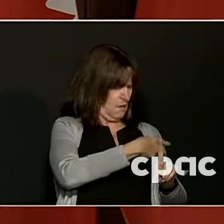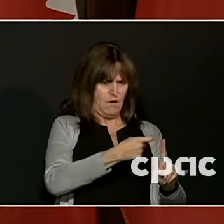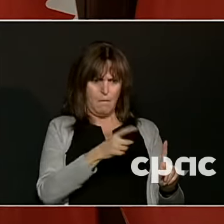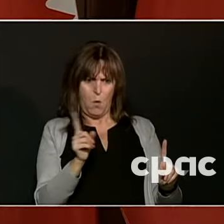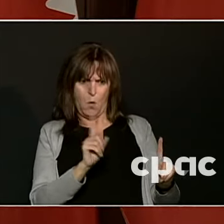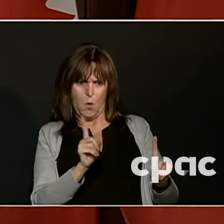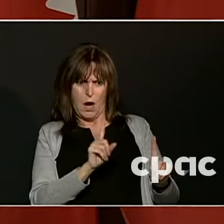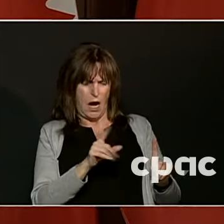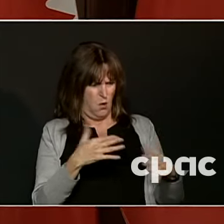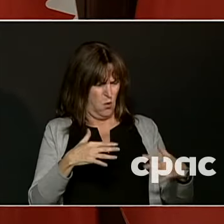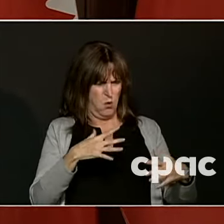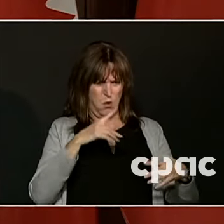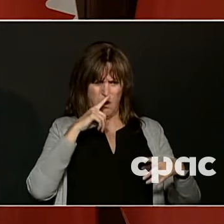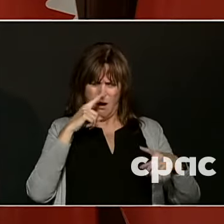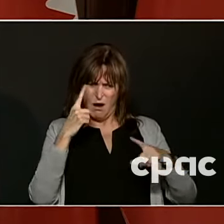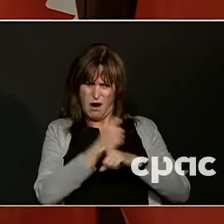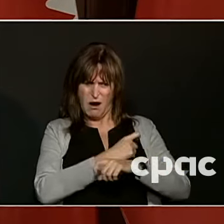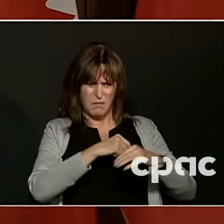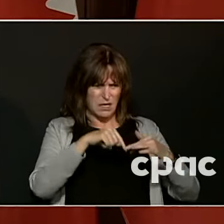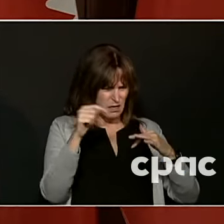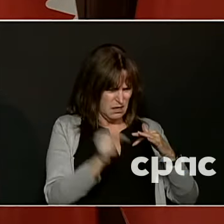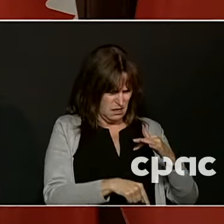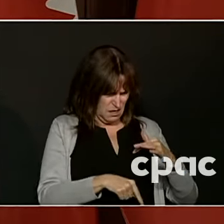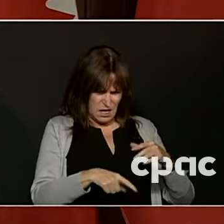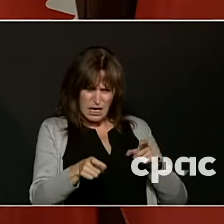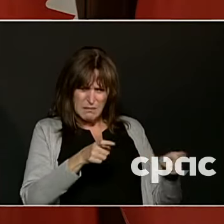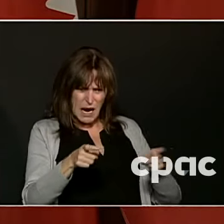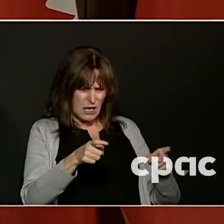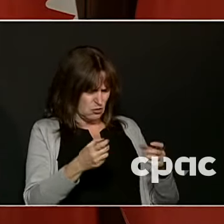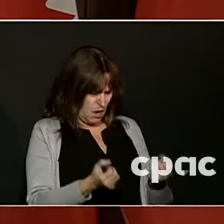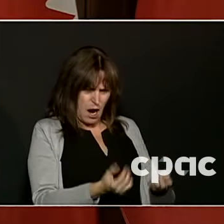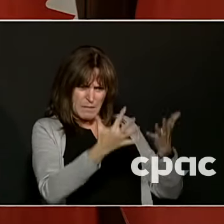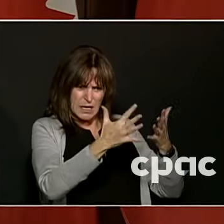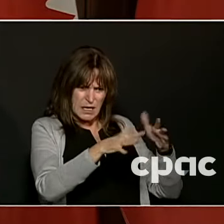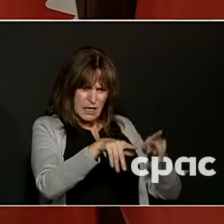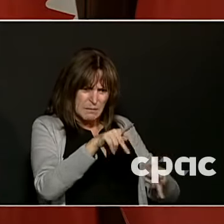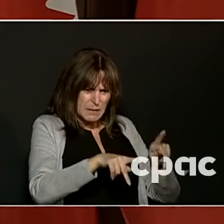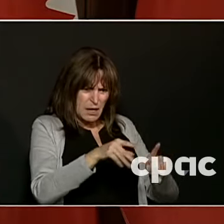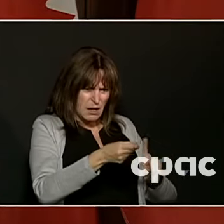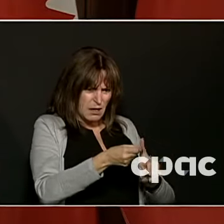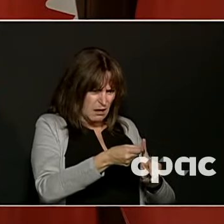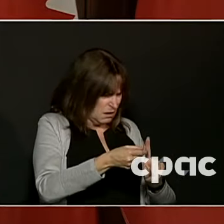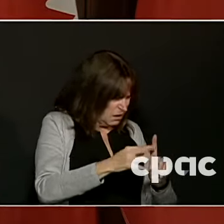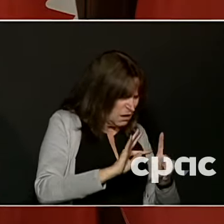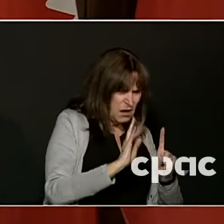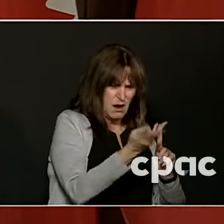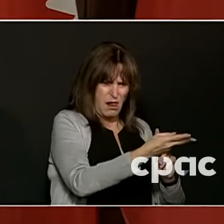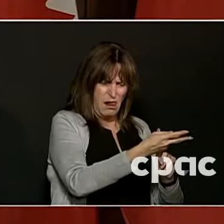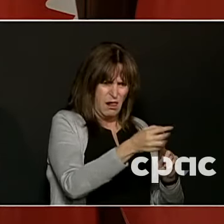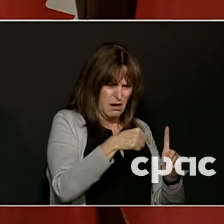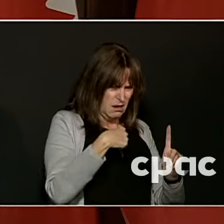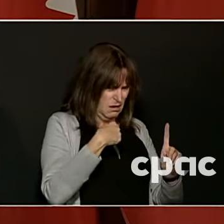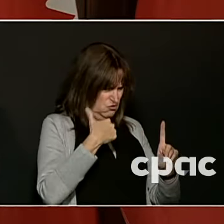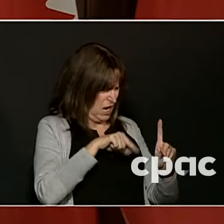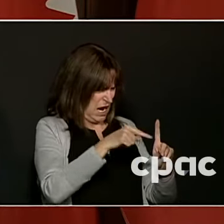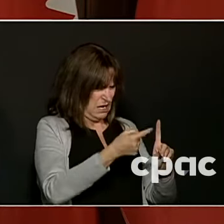of case management with many people that you intersect with makes it very difficult to sort backwards and try to figure out where